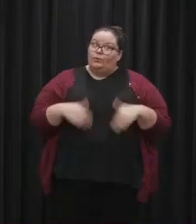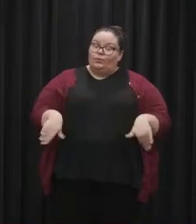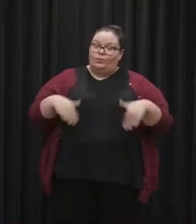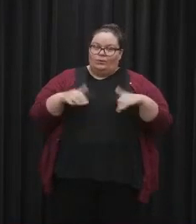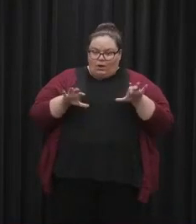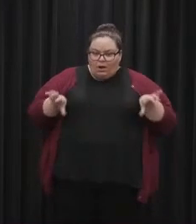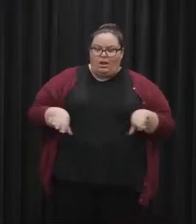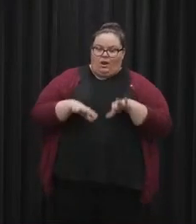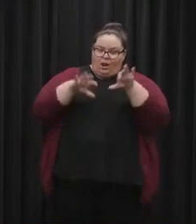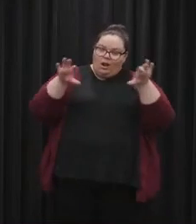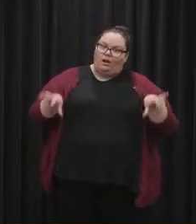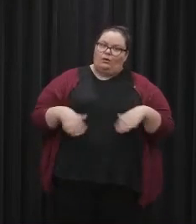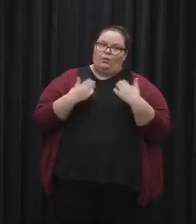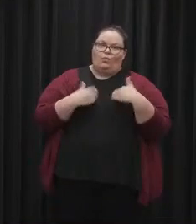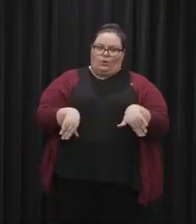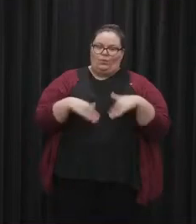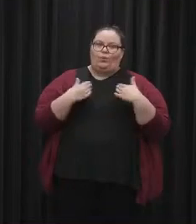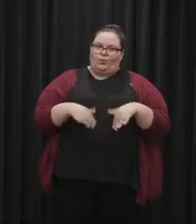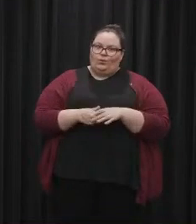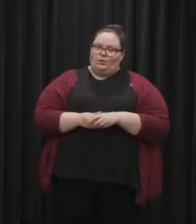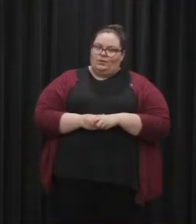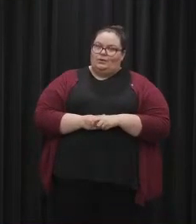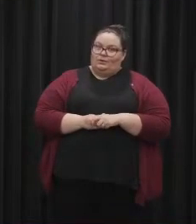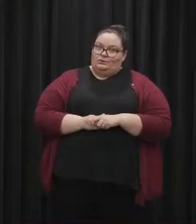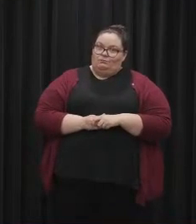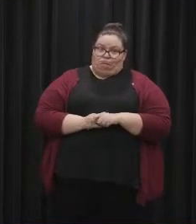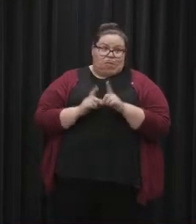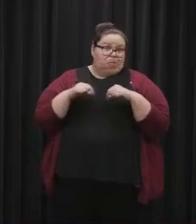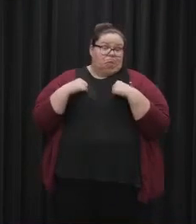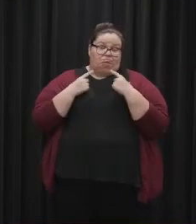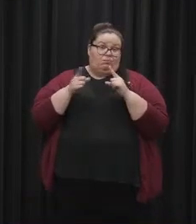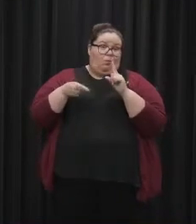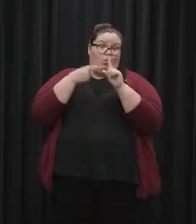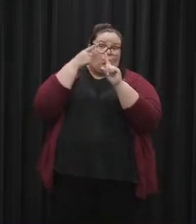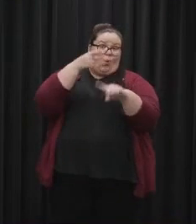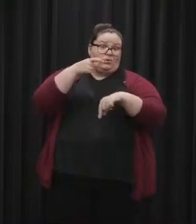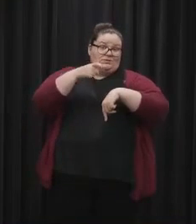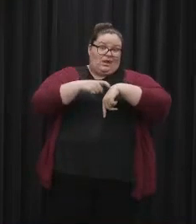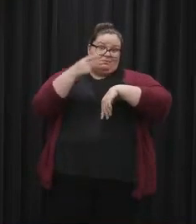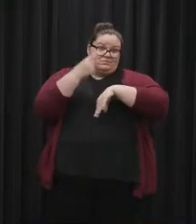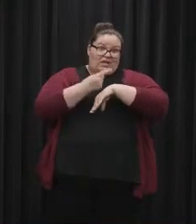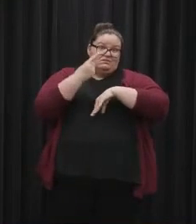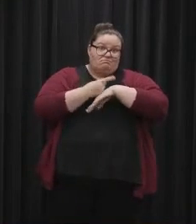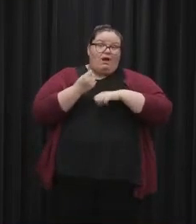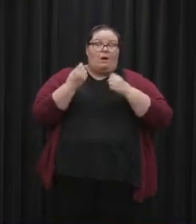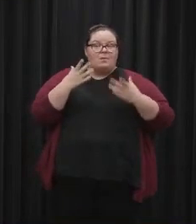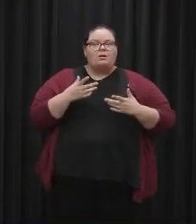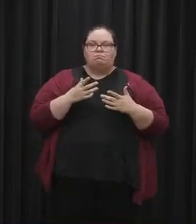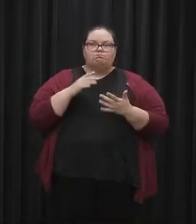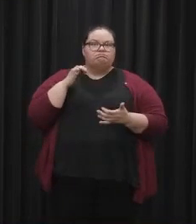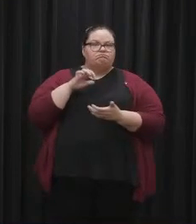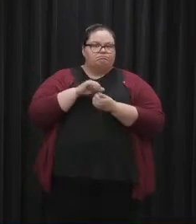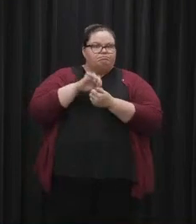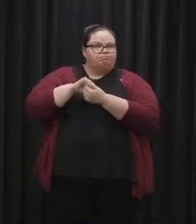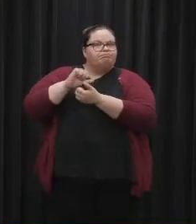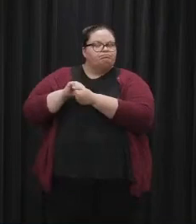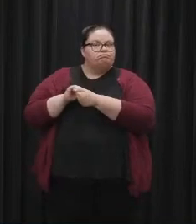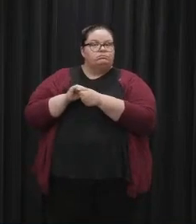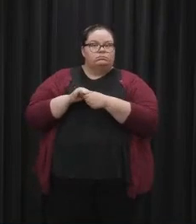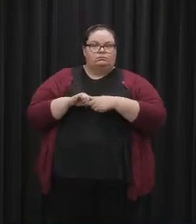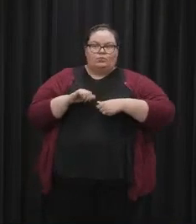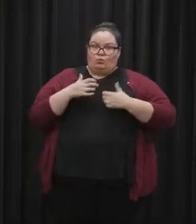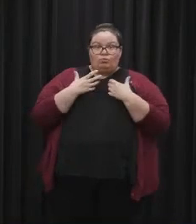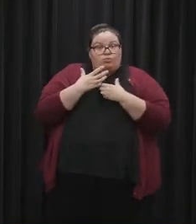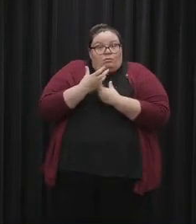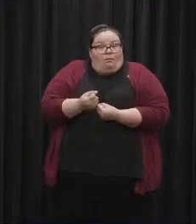Quite an extraordinary effort, but we have managed to meet all our targets, and we're confident that the people who needed to